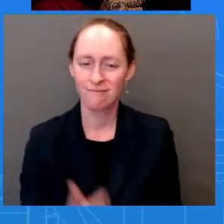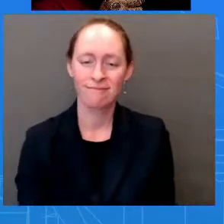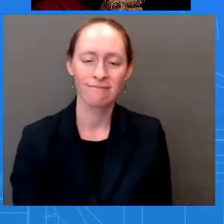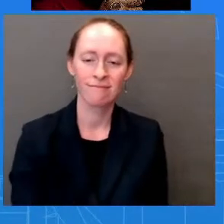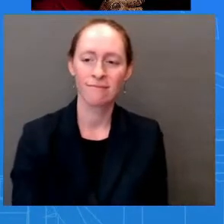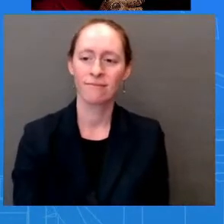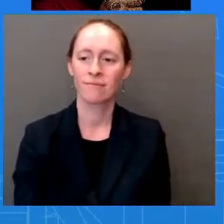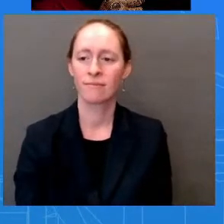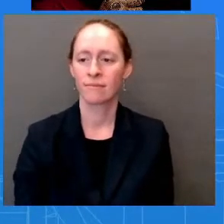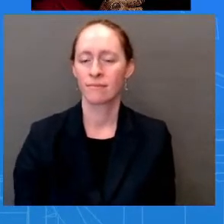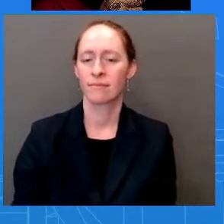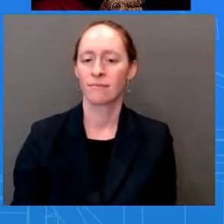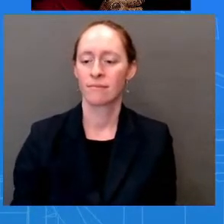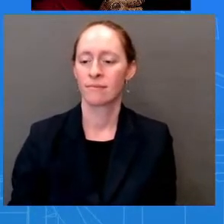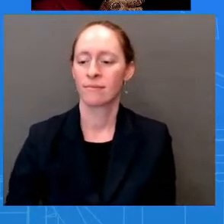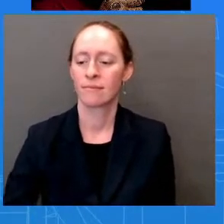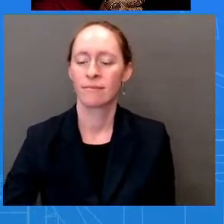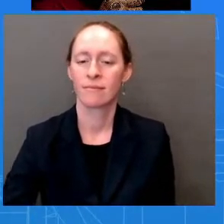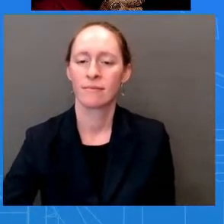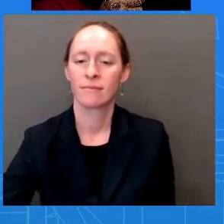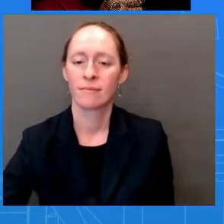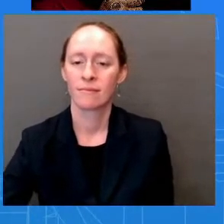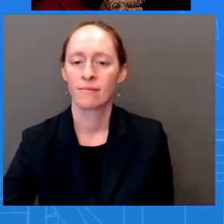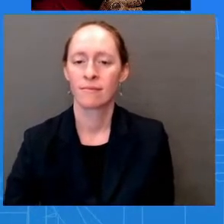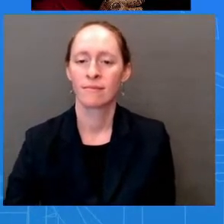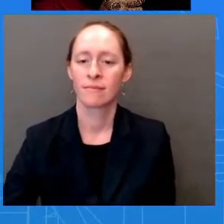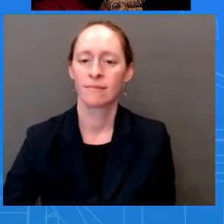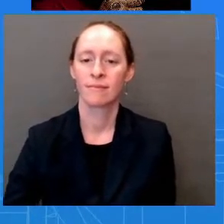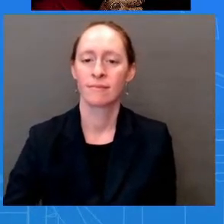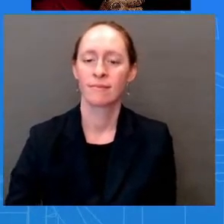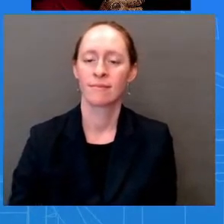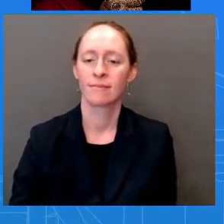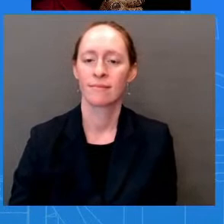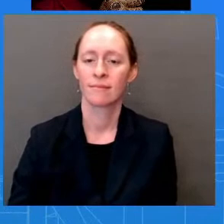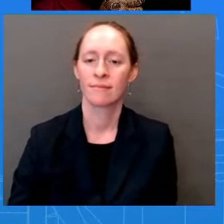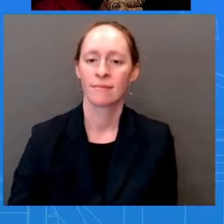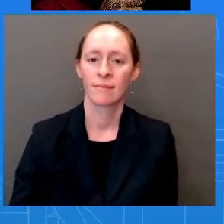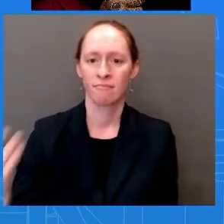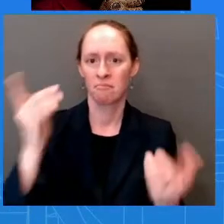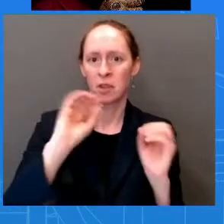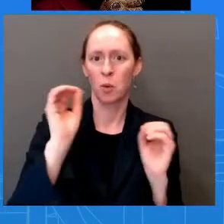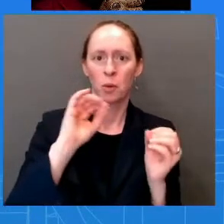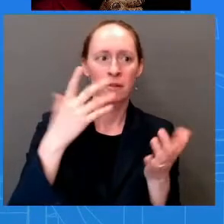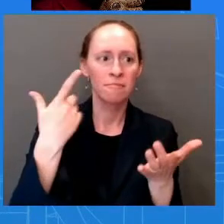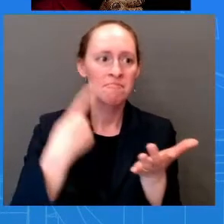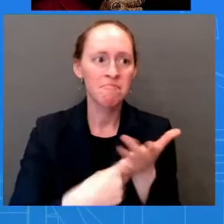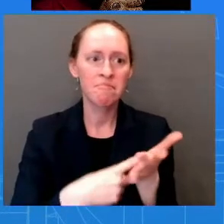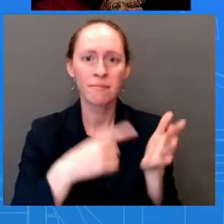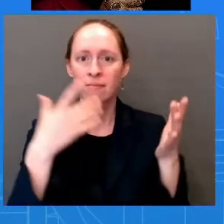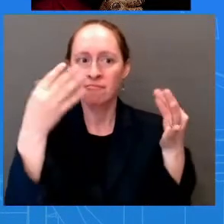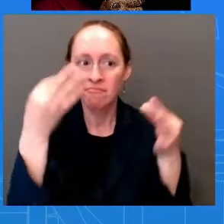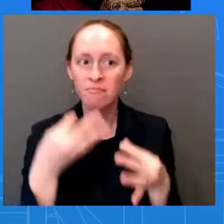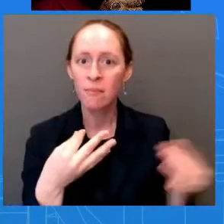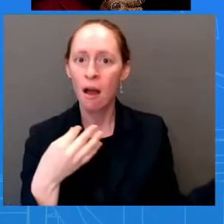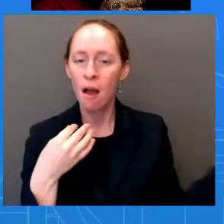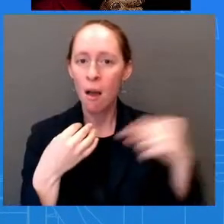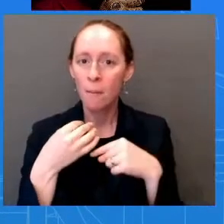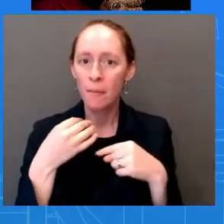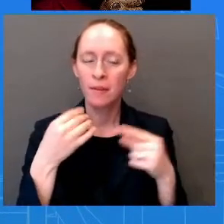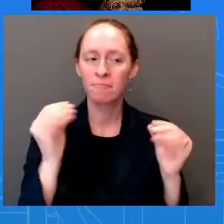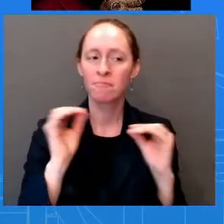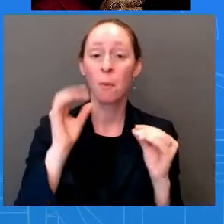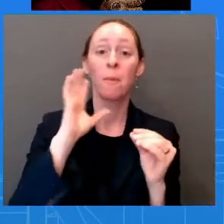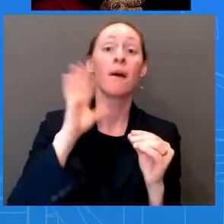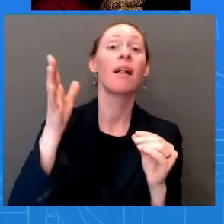on members coming to the White House. When we do, we'll certainly share that with all of you. And then on a separate topic,